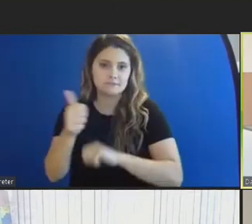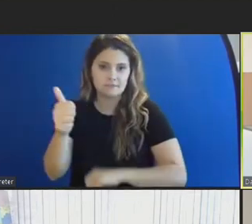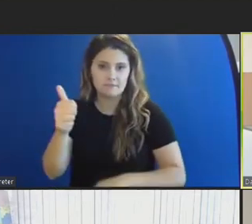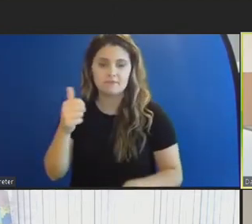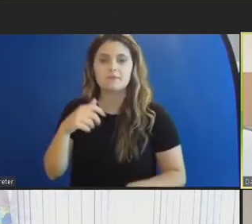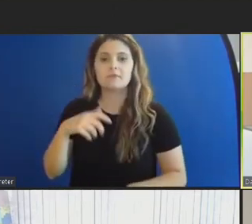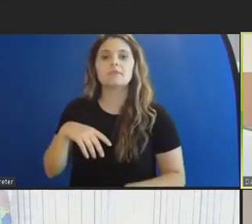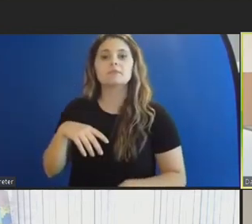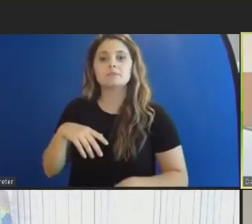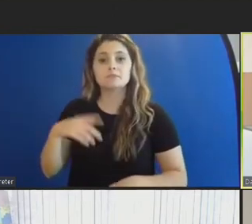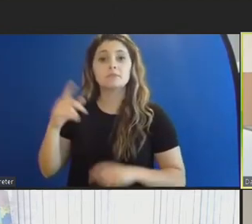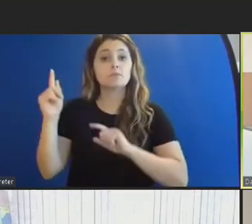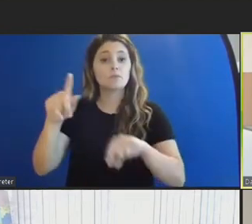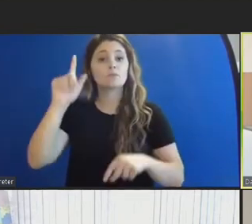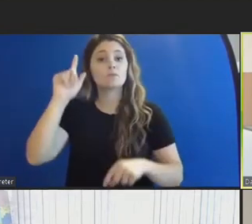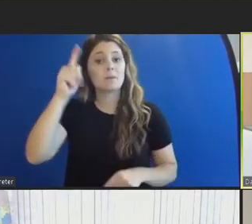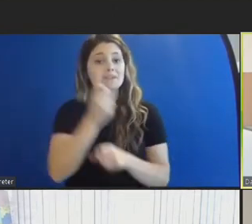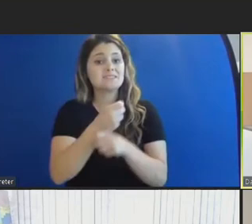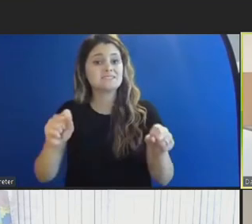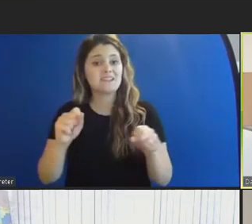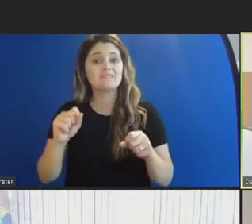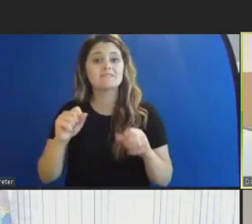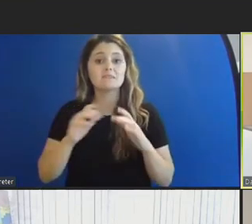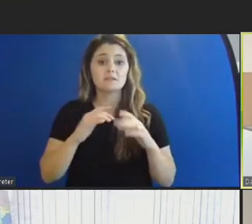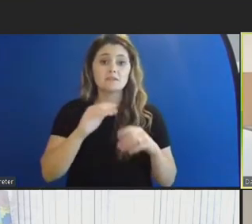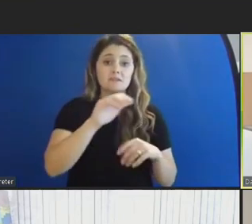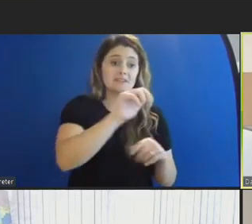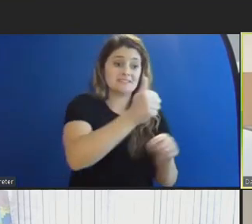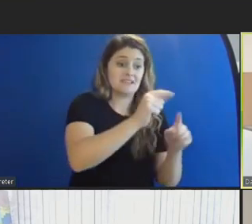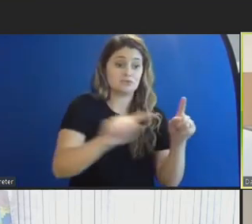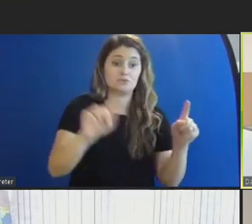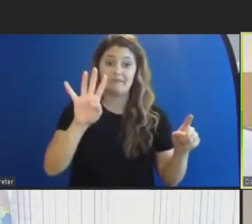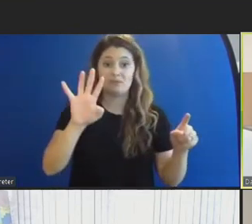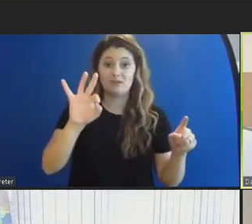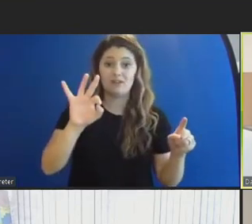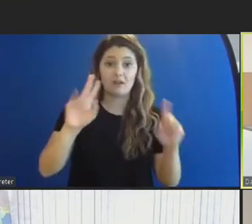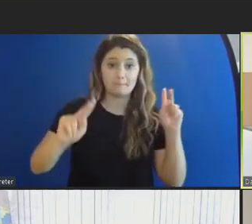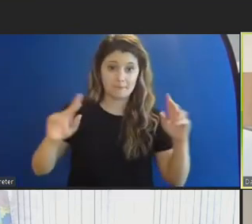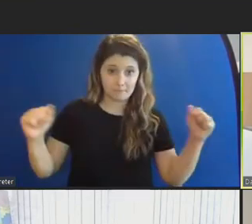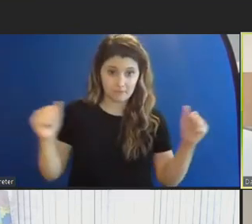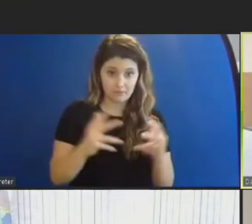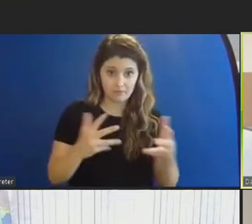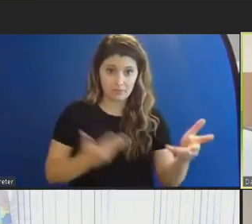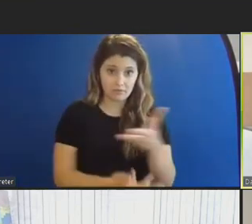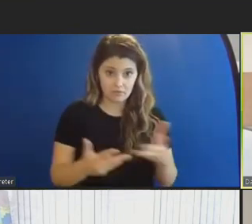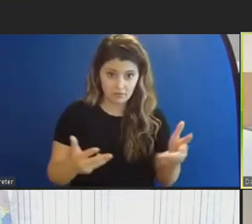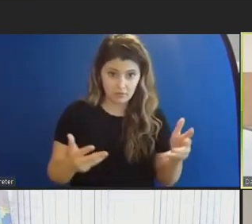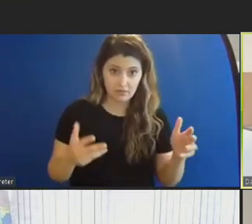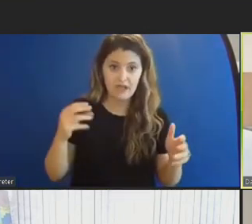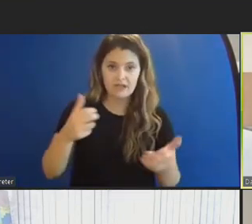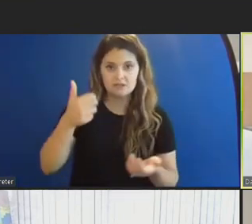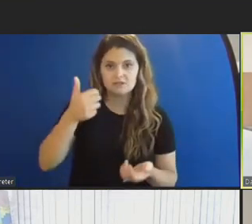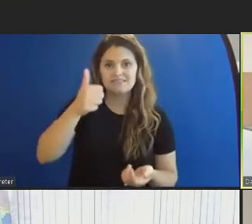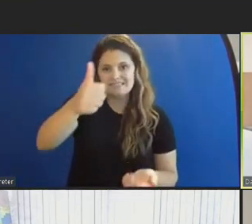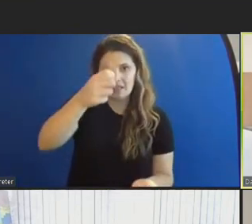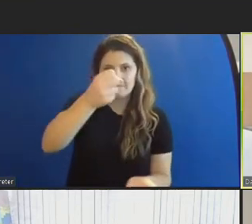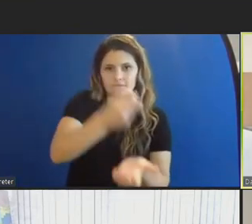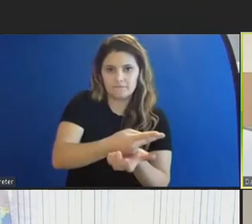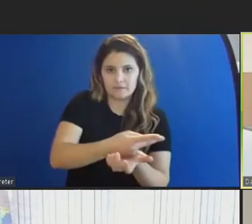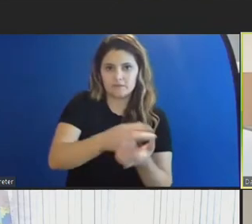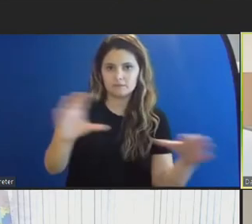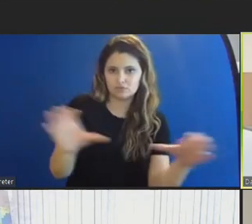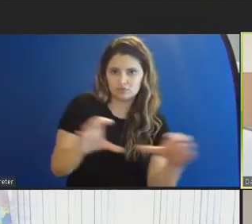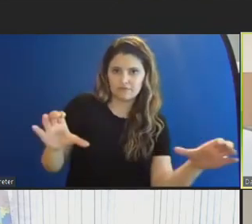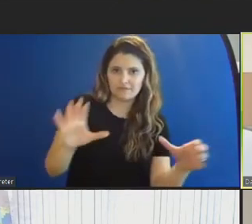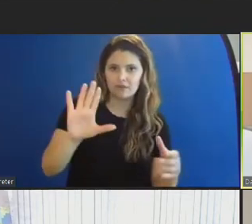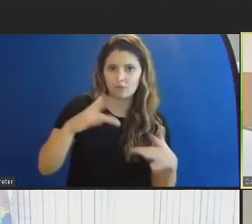Safe website if you've got an event between 10 and 49 people, and you self-certify your event. Let us know when it's going